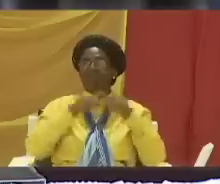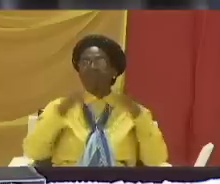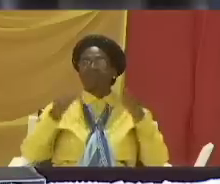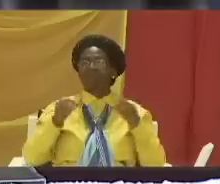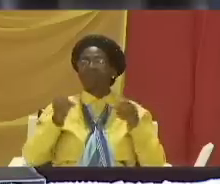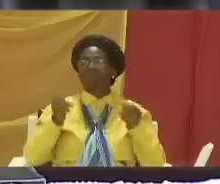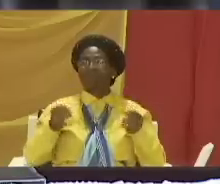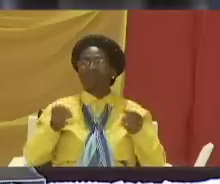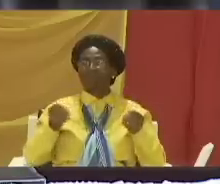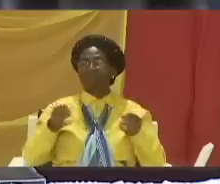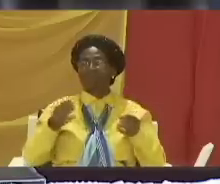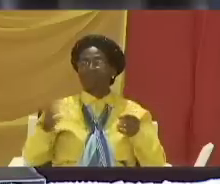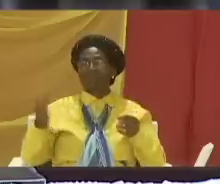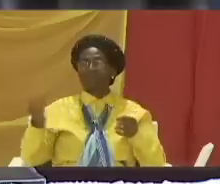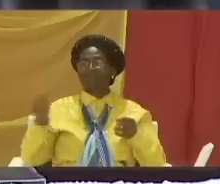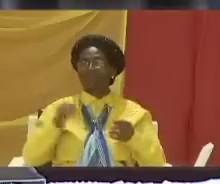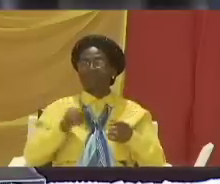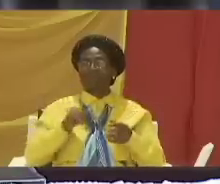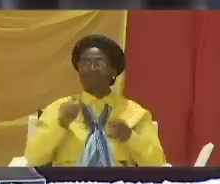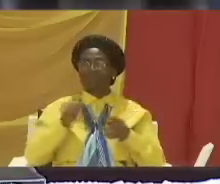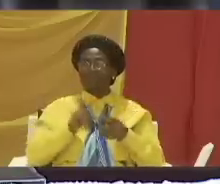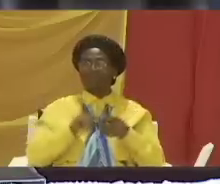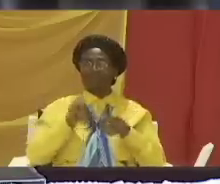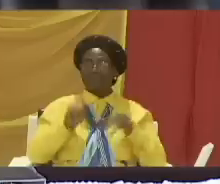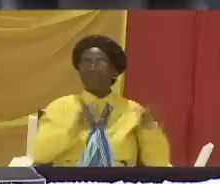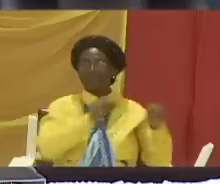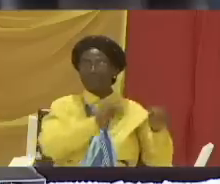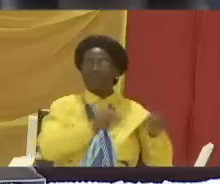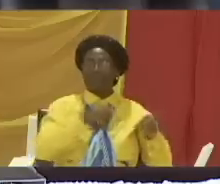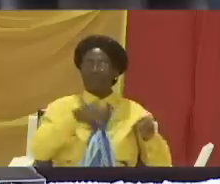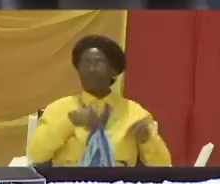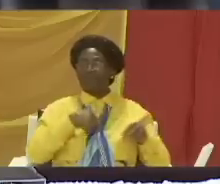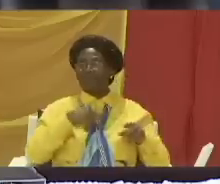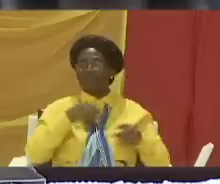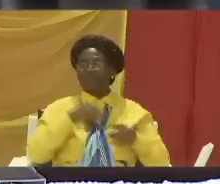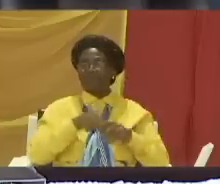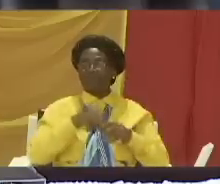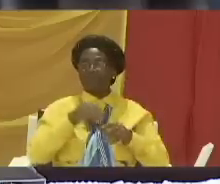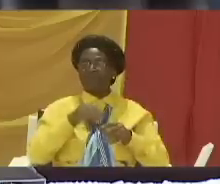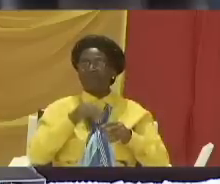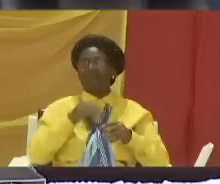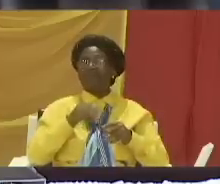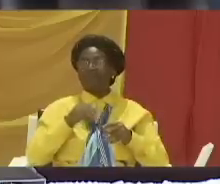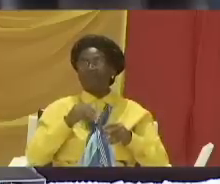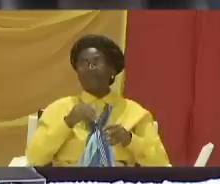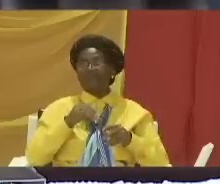to put me in the office of a prophet.